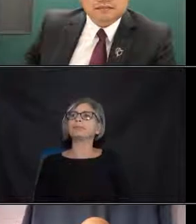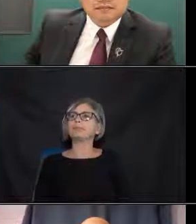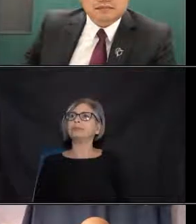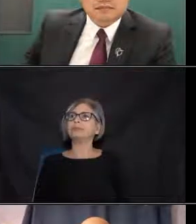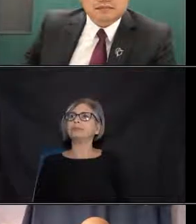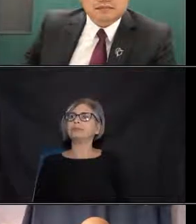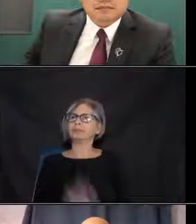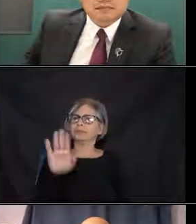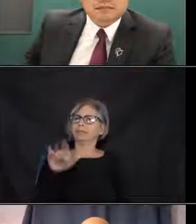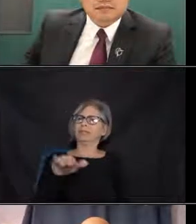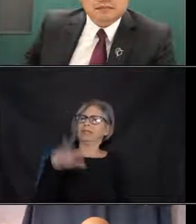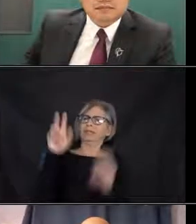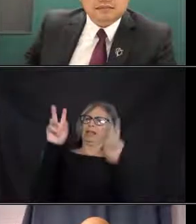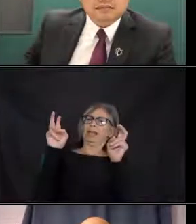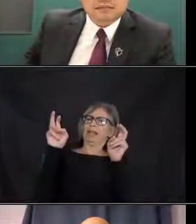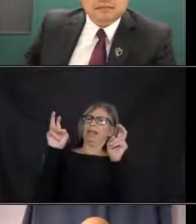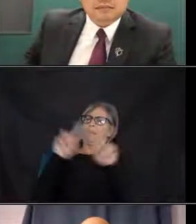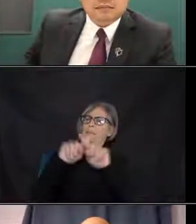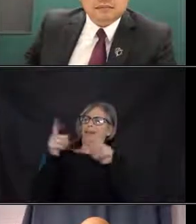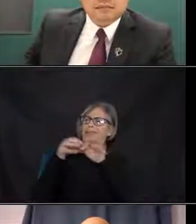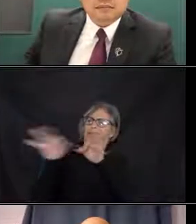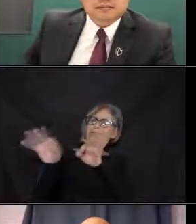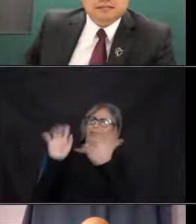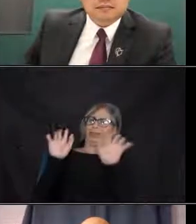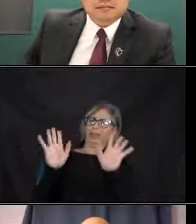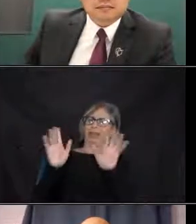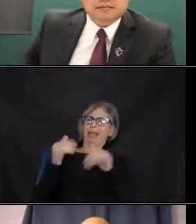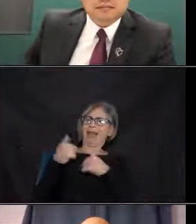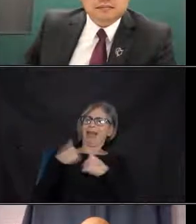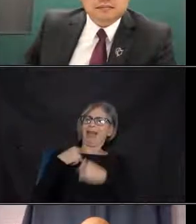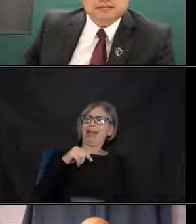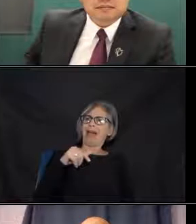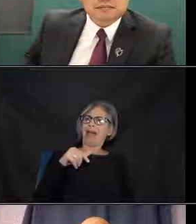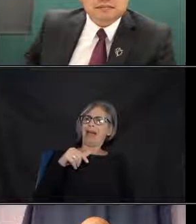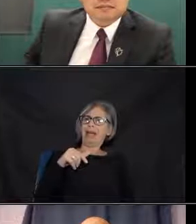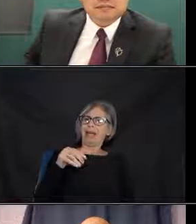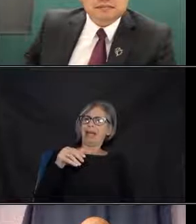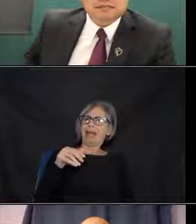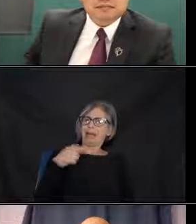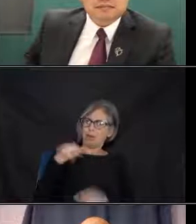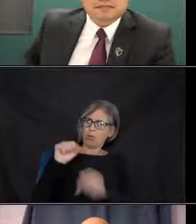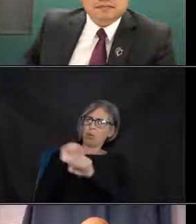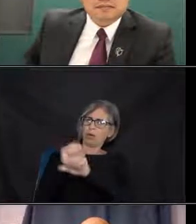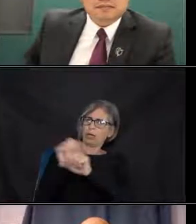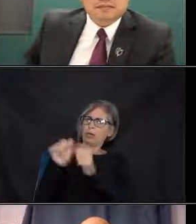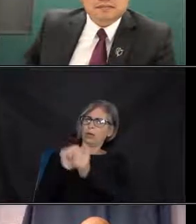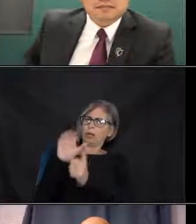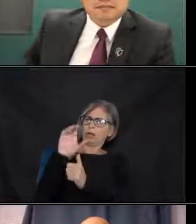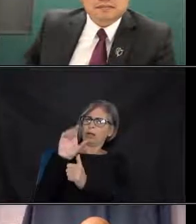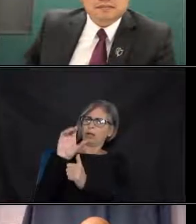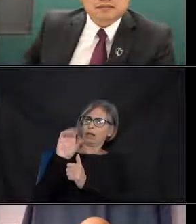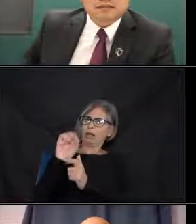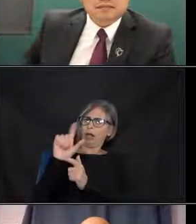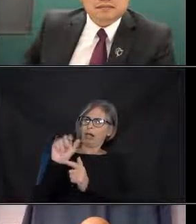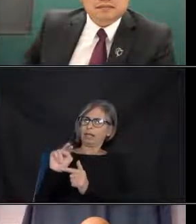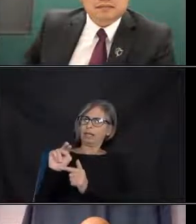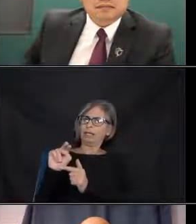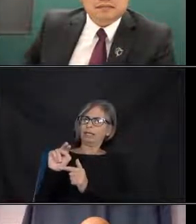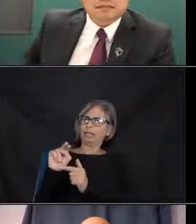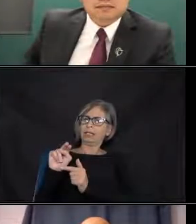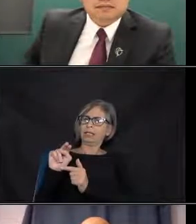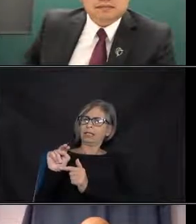Not on this item particularly, but simply that, I have been working with Colin and with Lori in the background